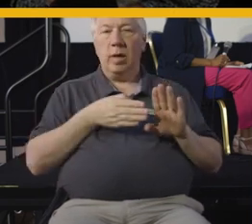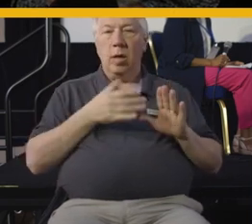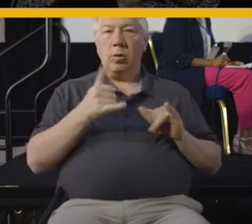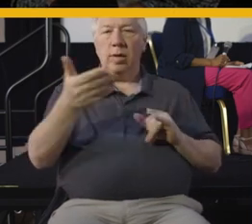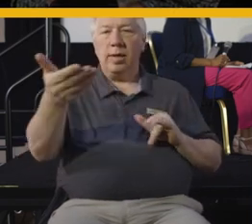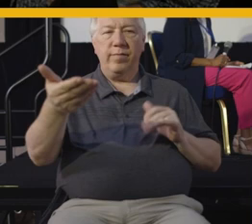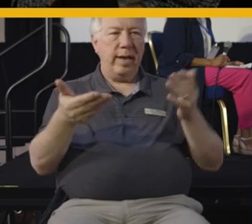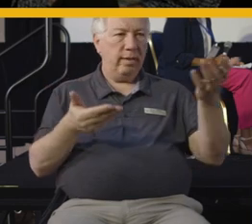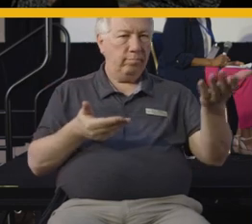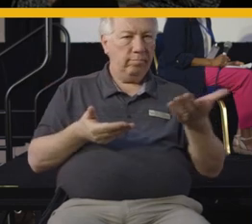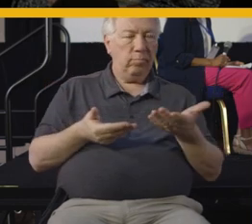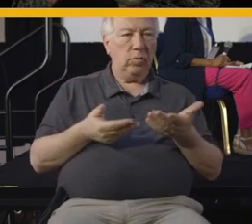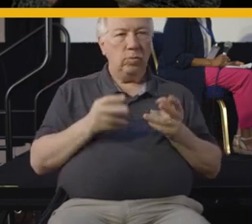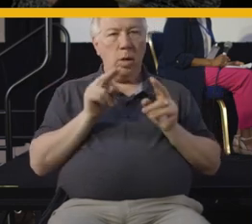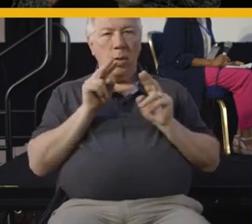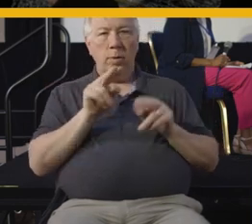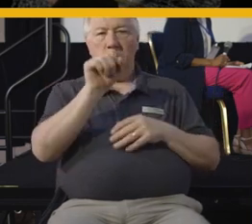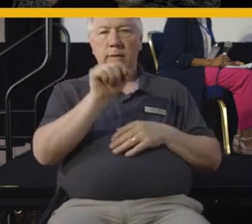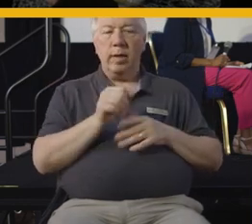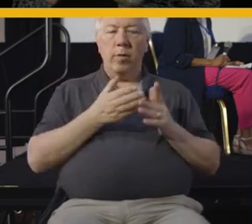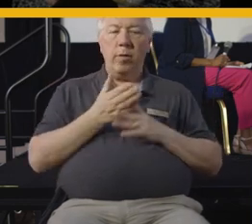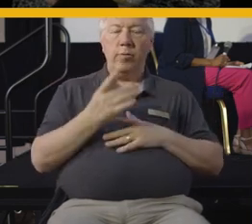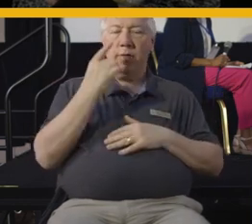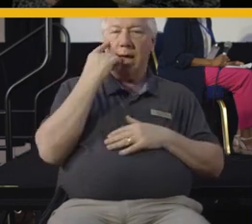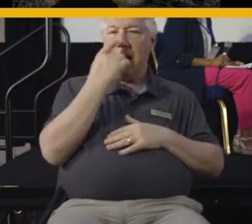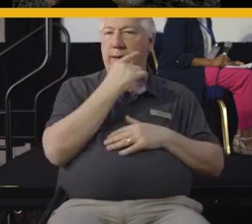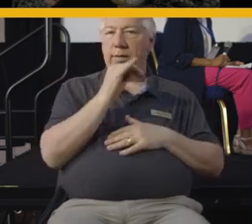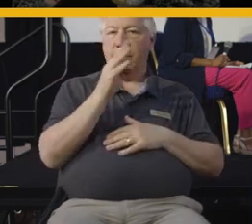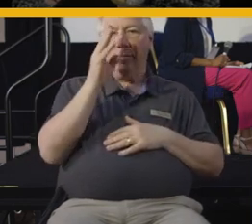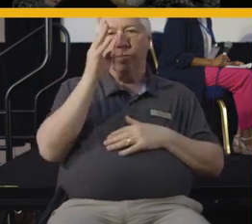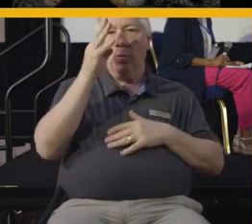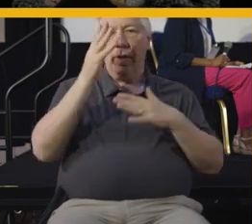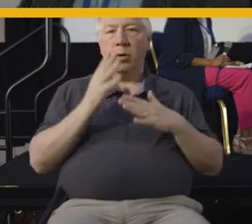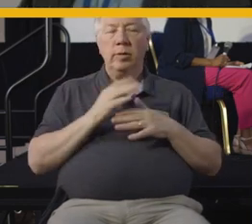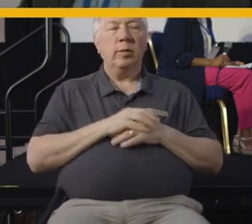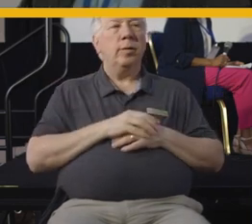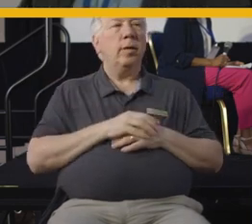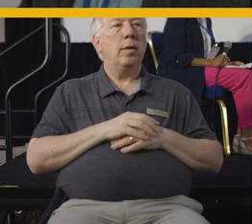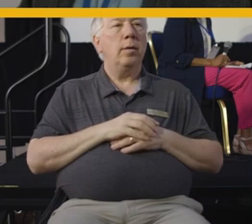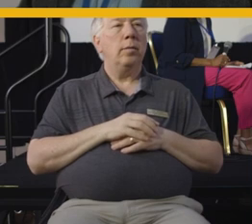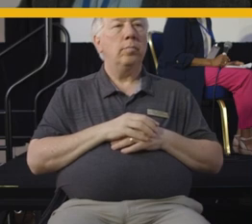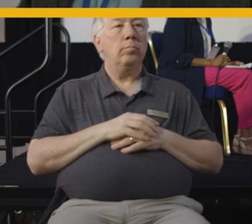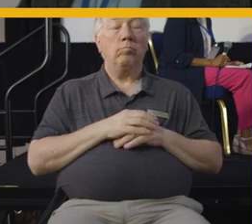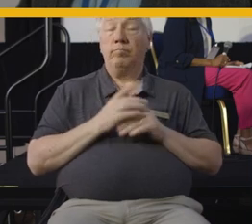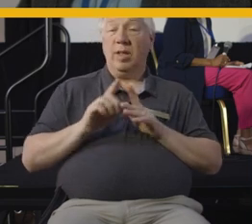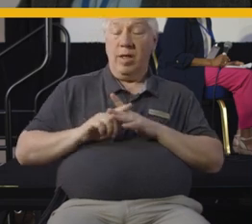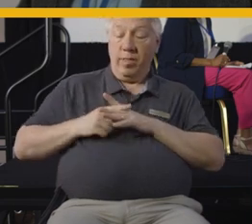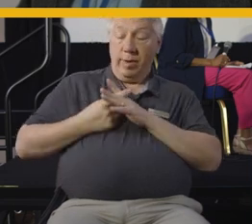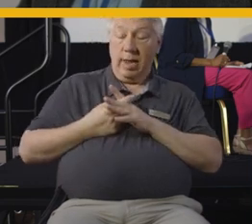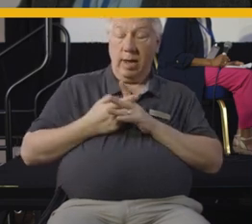to just observe the South through the eyes of these creators. From the very beginning, we realized it was